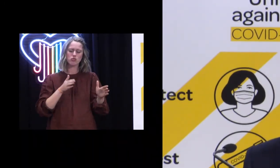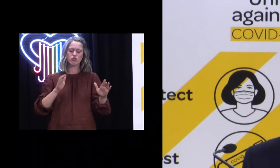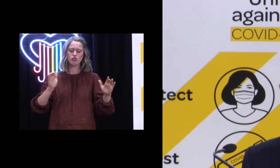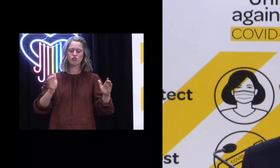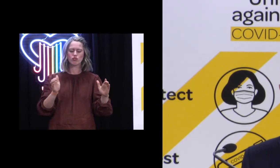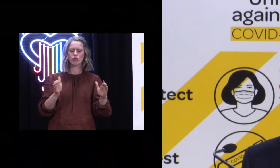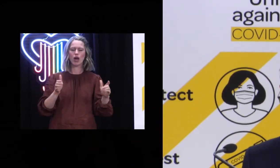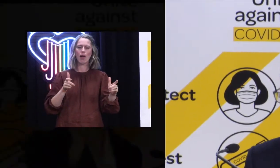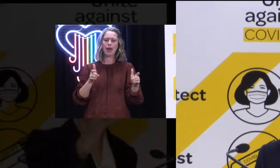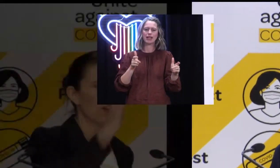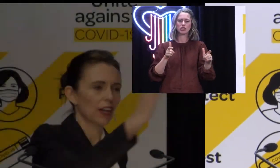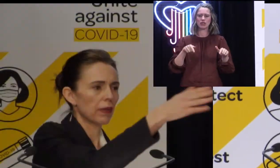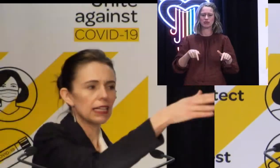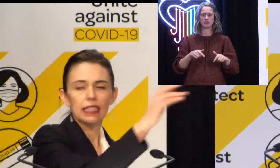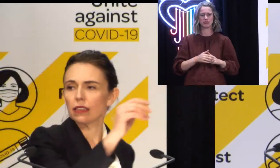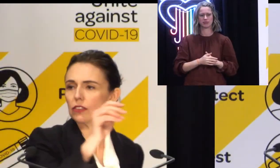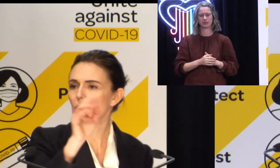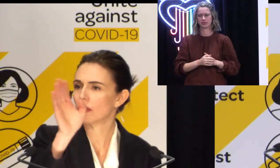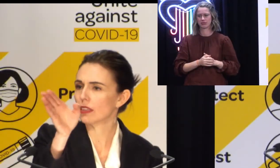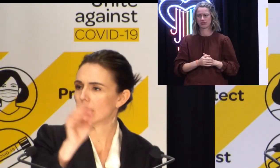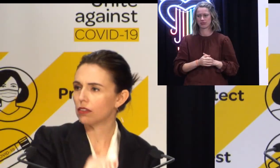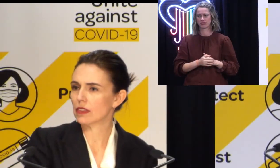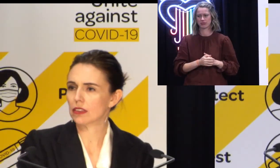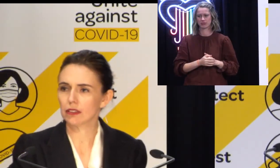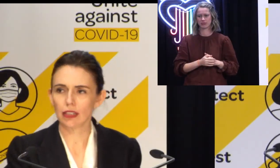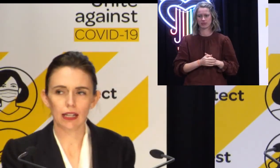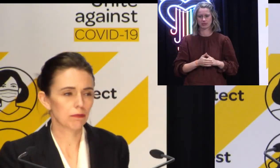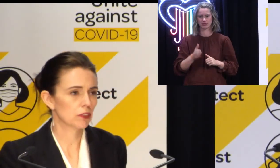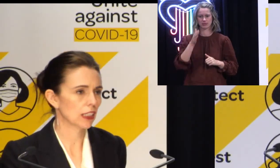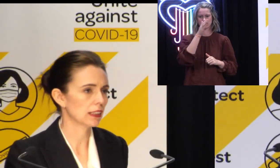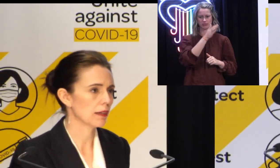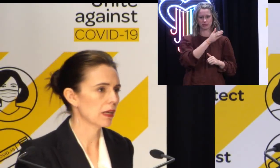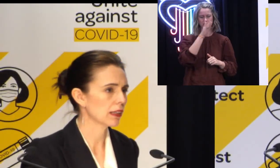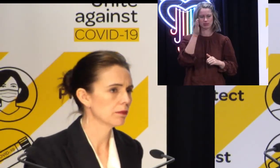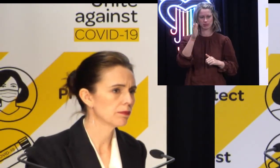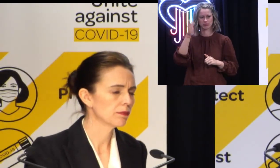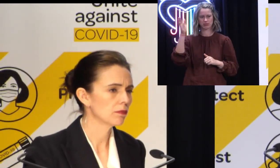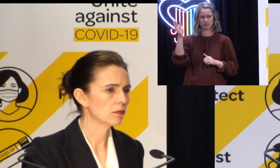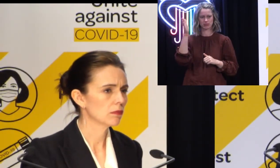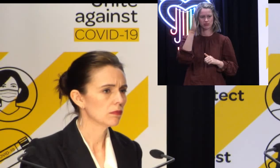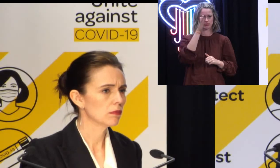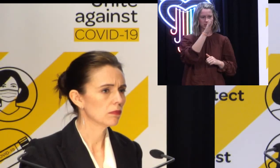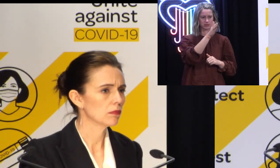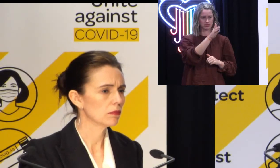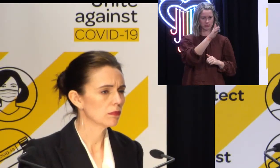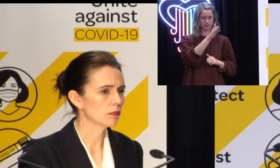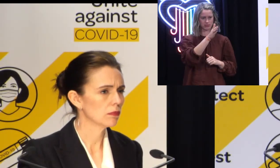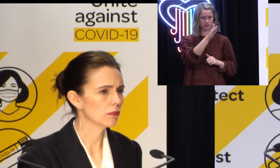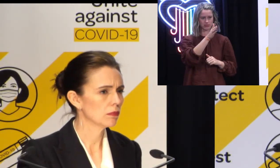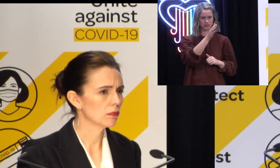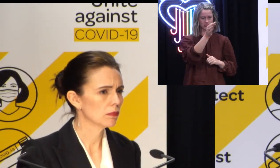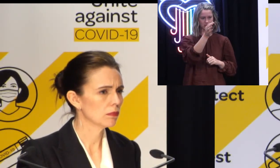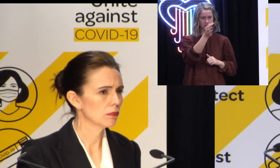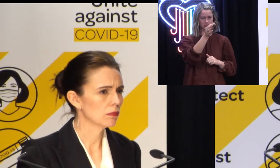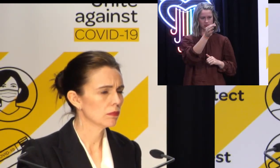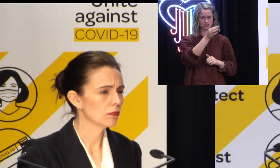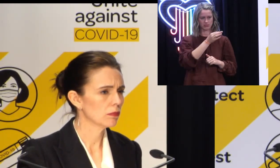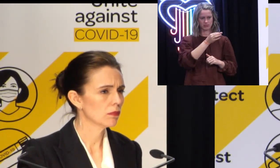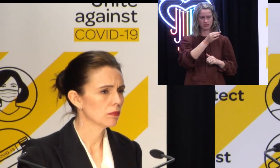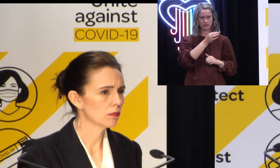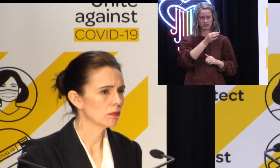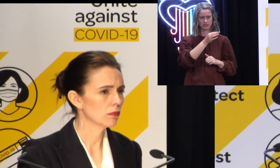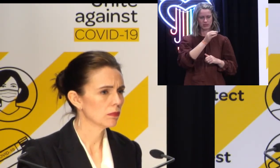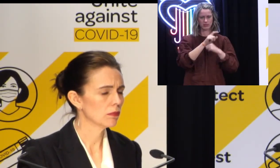becoming controlled. Sorry, yeah, I'll come here, then Joe, then over to Jason and Mark. Thank you. How are we going to convince Kiwis who